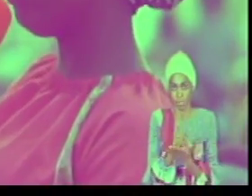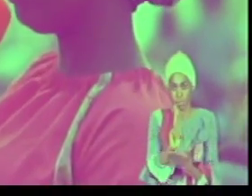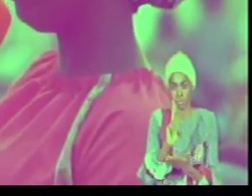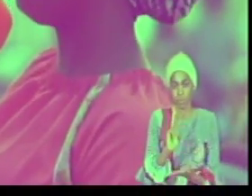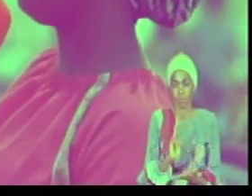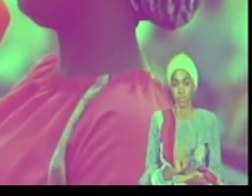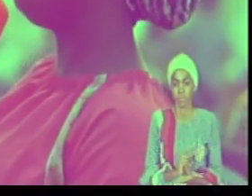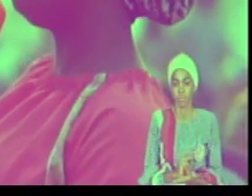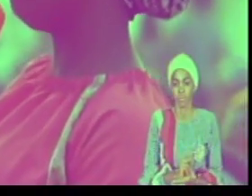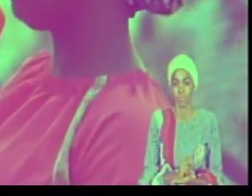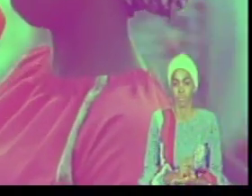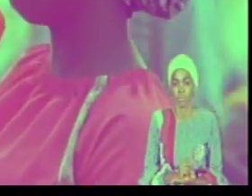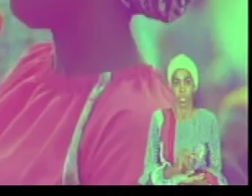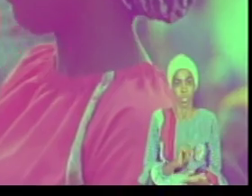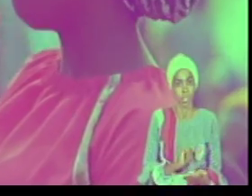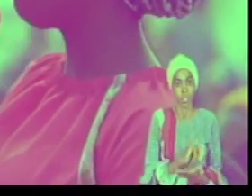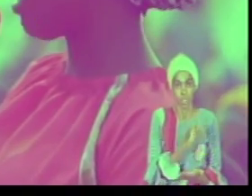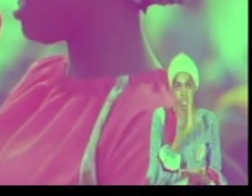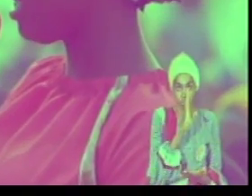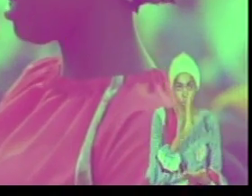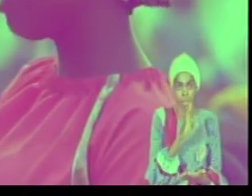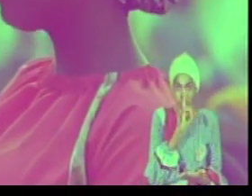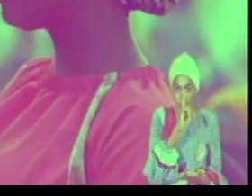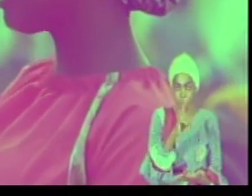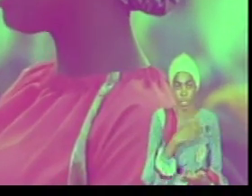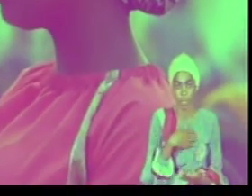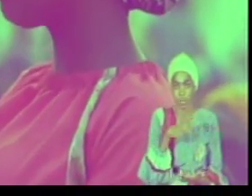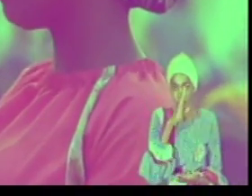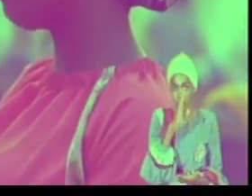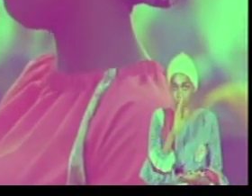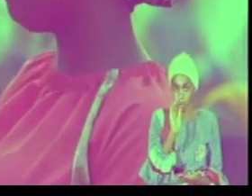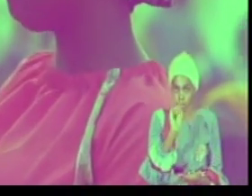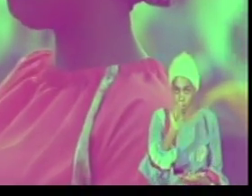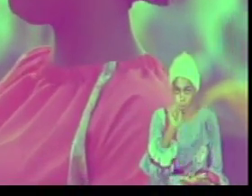real and being yourself. I want to ask, you see,